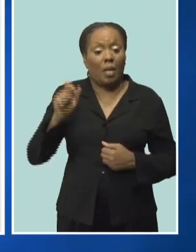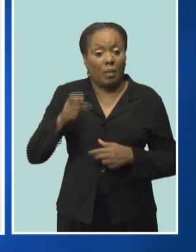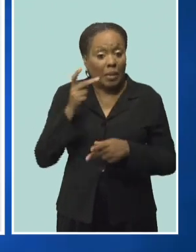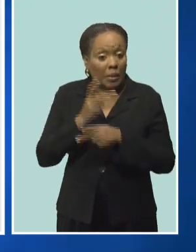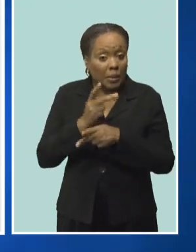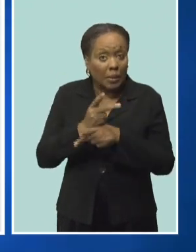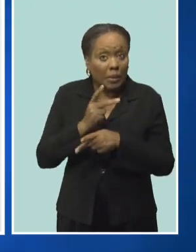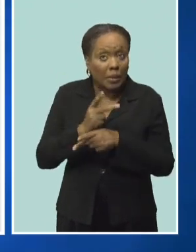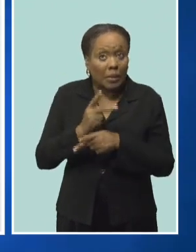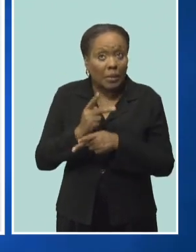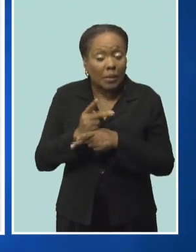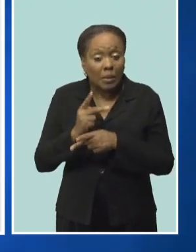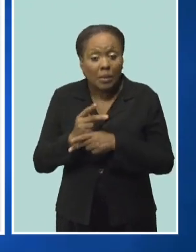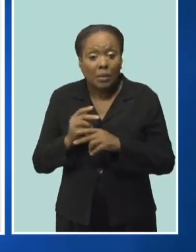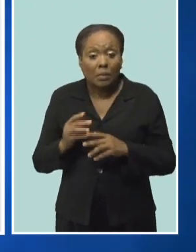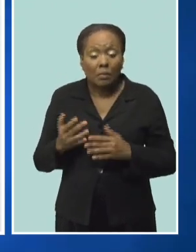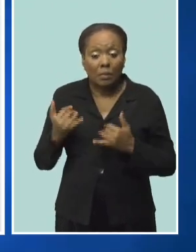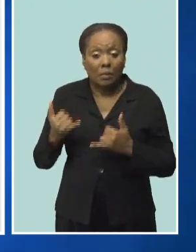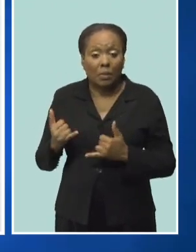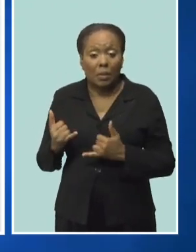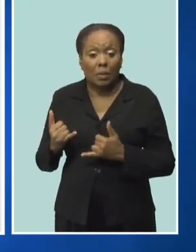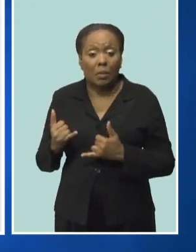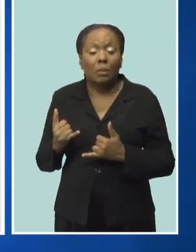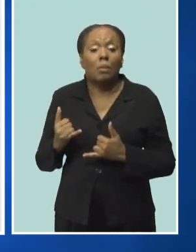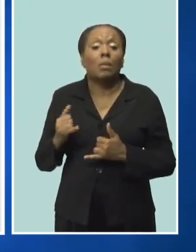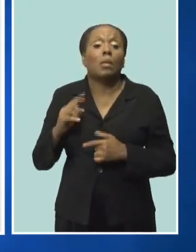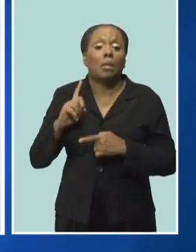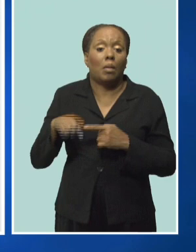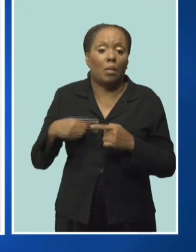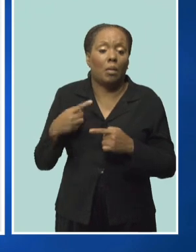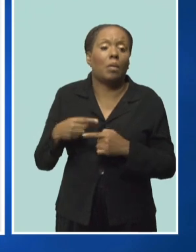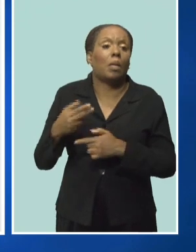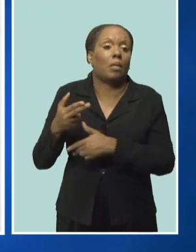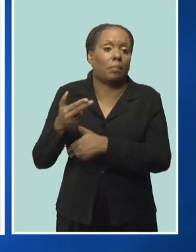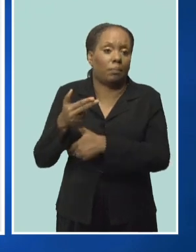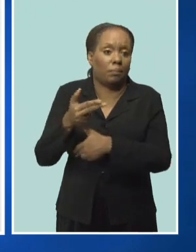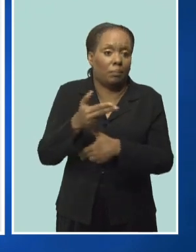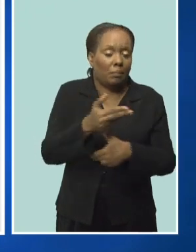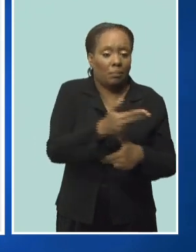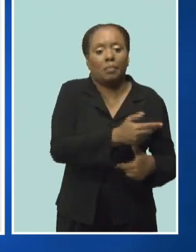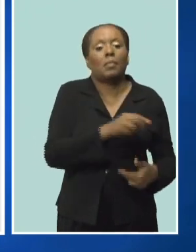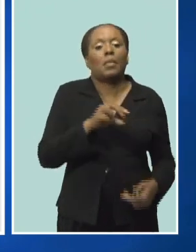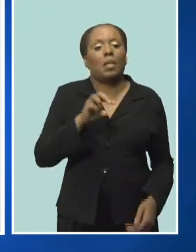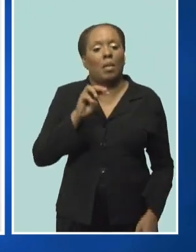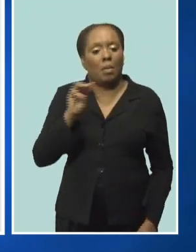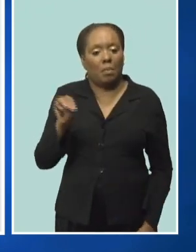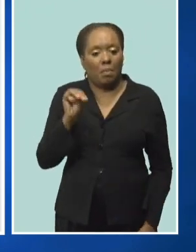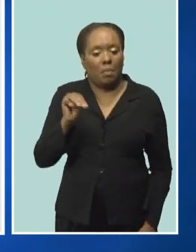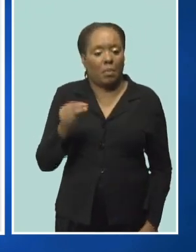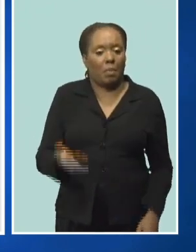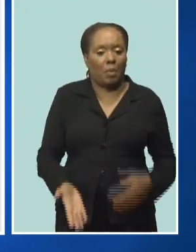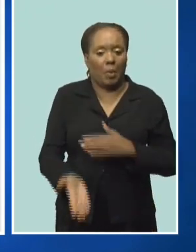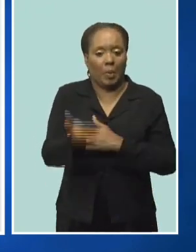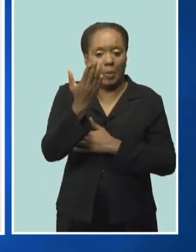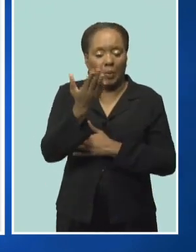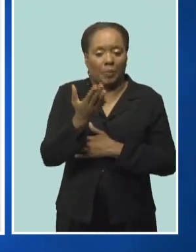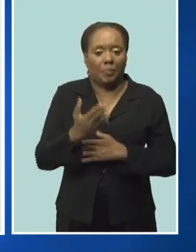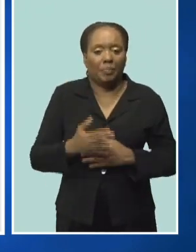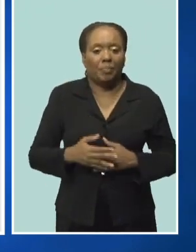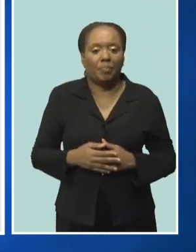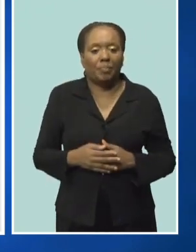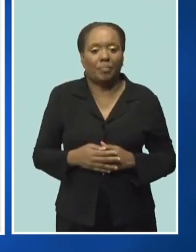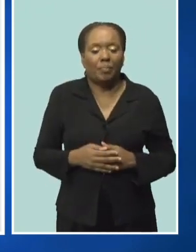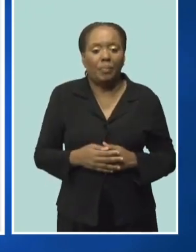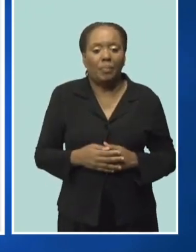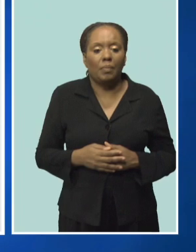over the course of the time between now and when it passes early in the hours of Monday morning. The evidence given to